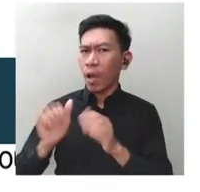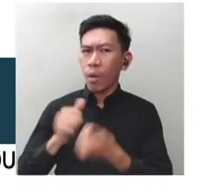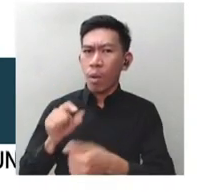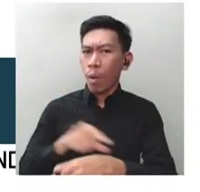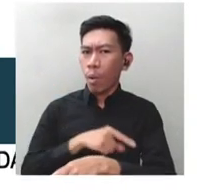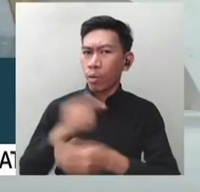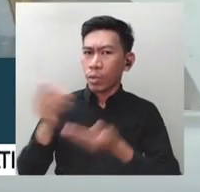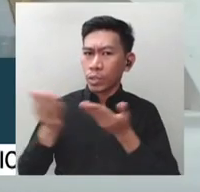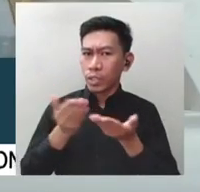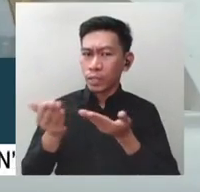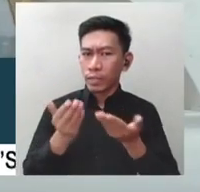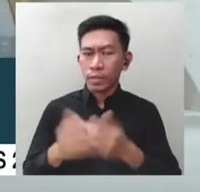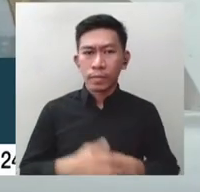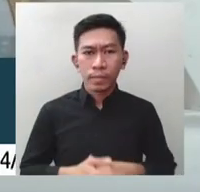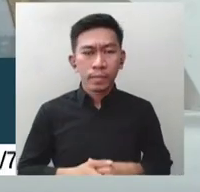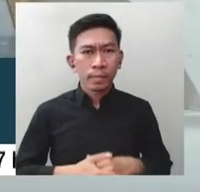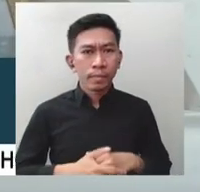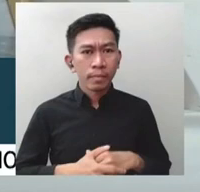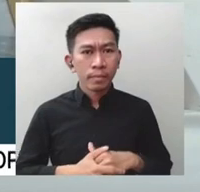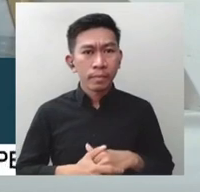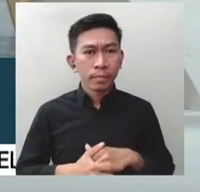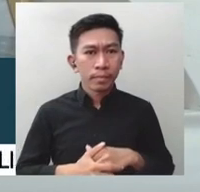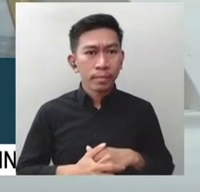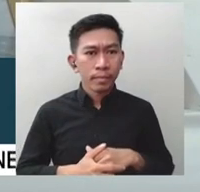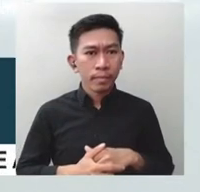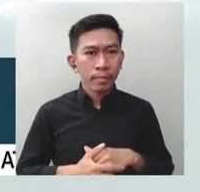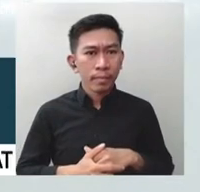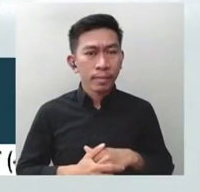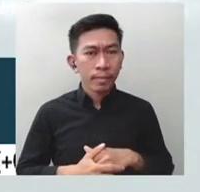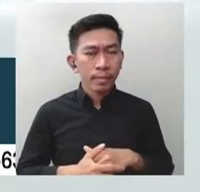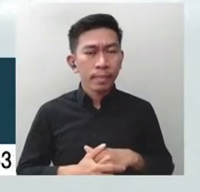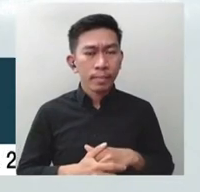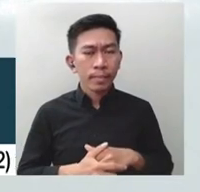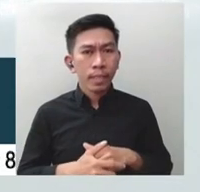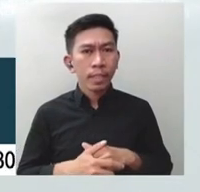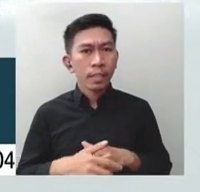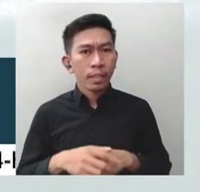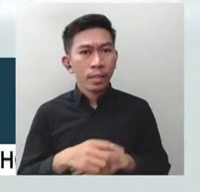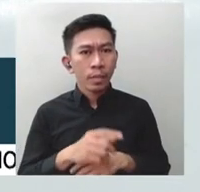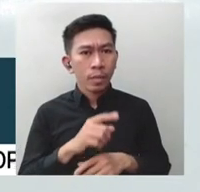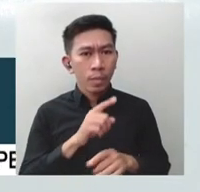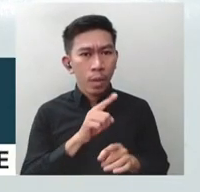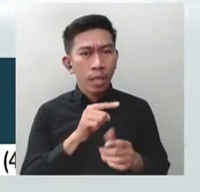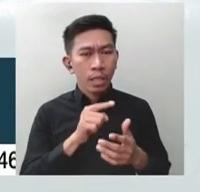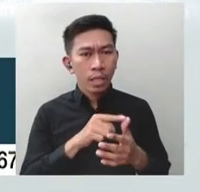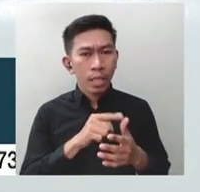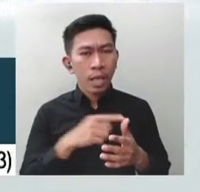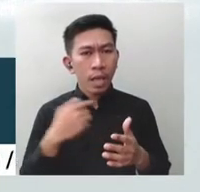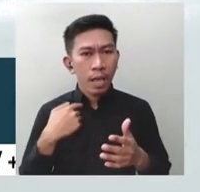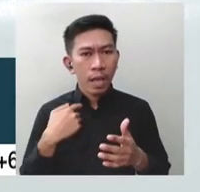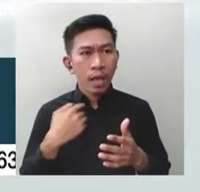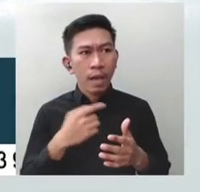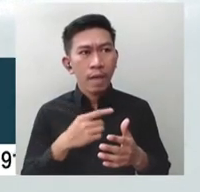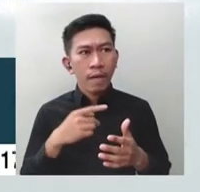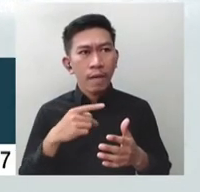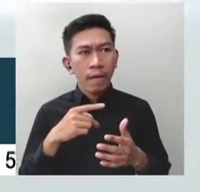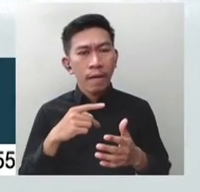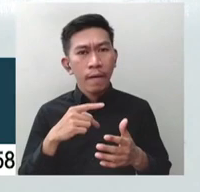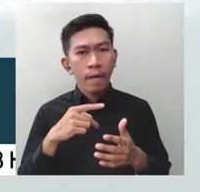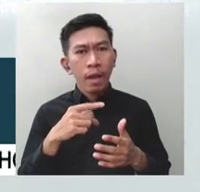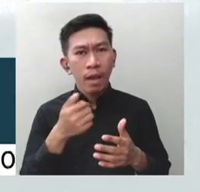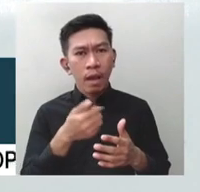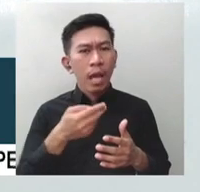Well, as you see, the one of the suspects here involves a patrolman, a corporal, and the highest ranking